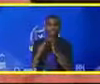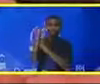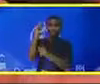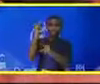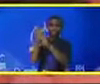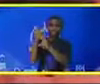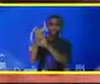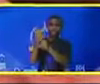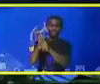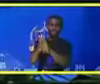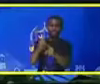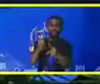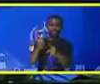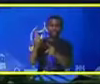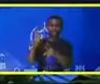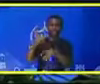grace